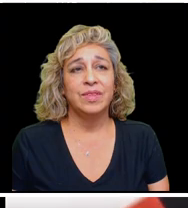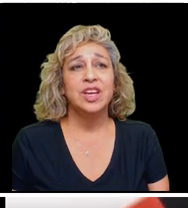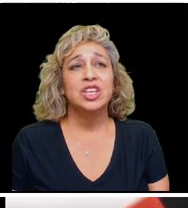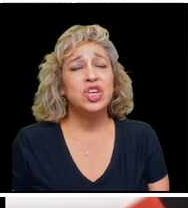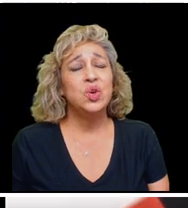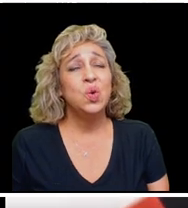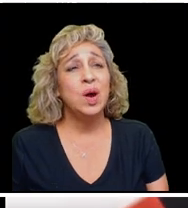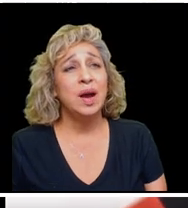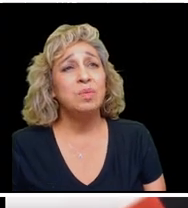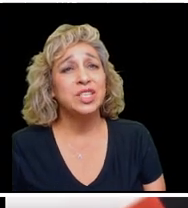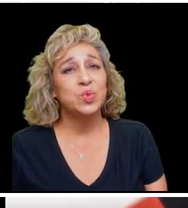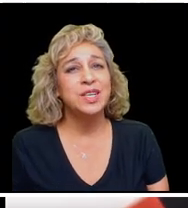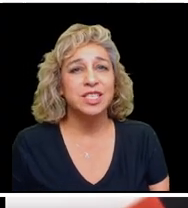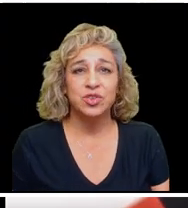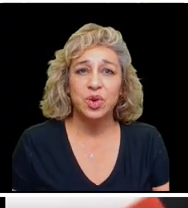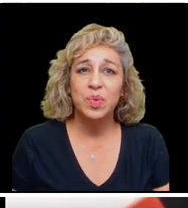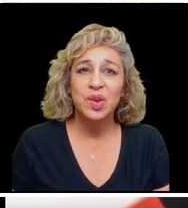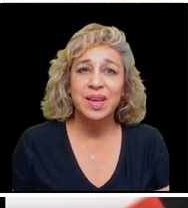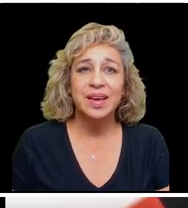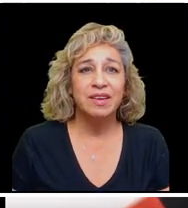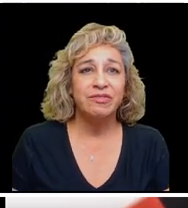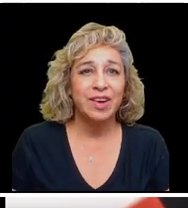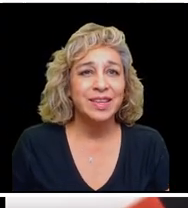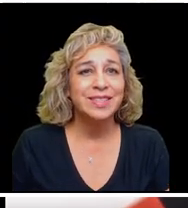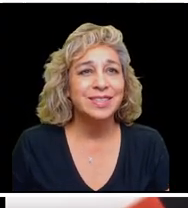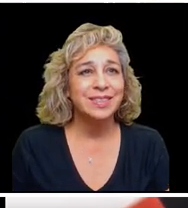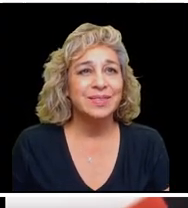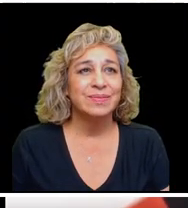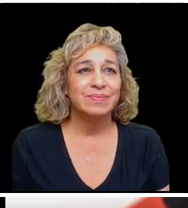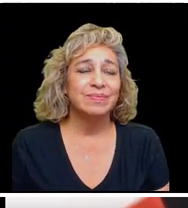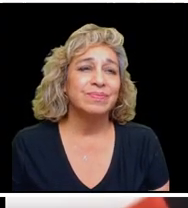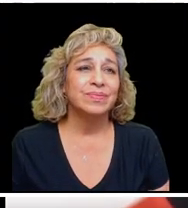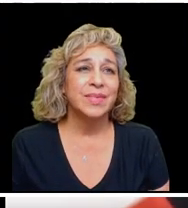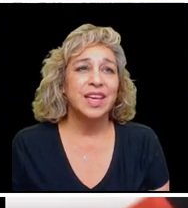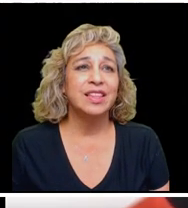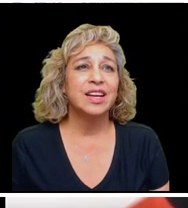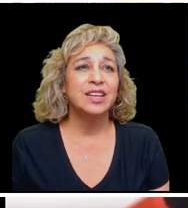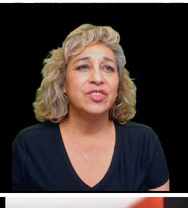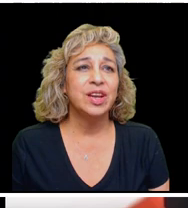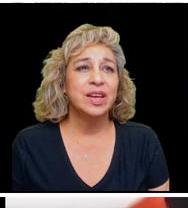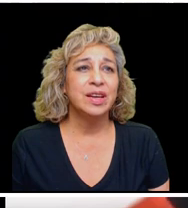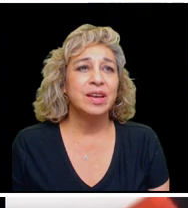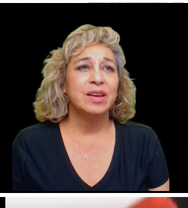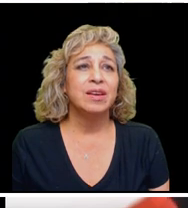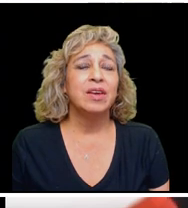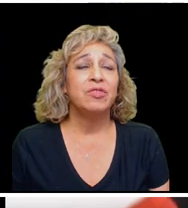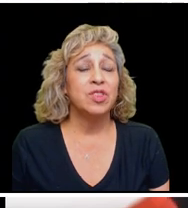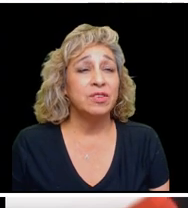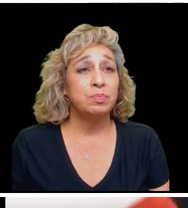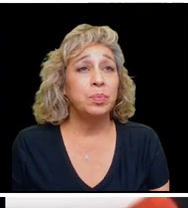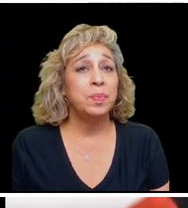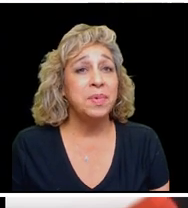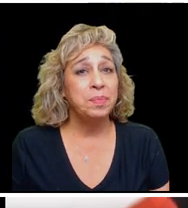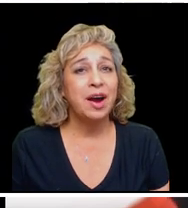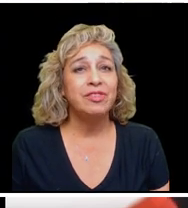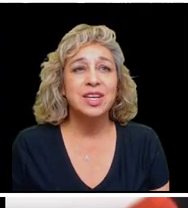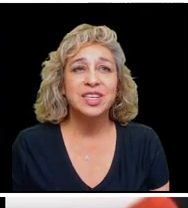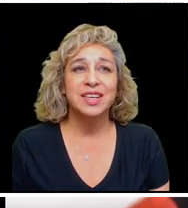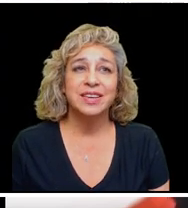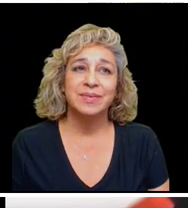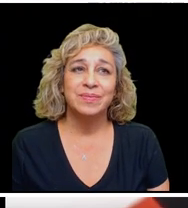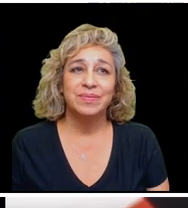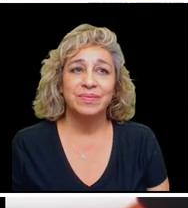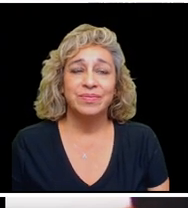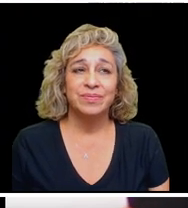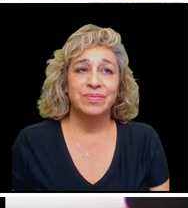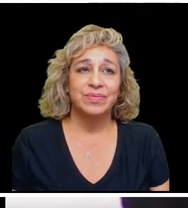do you know how much we're distributing of funds in the country for the impoverished